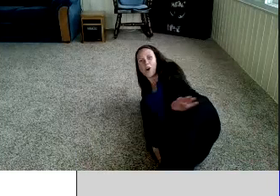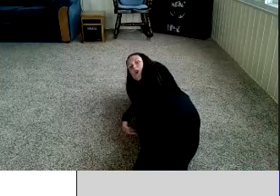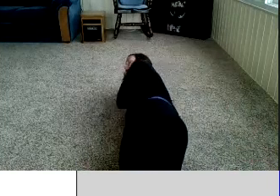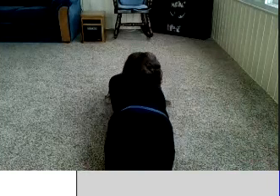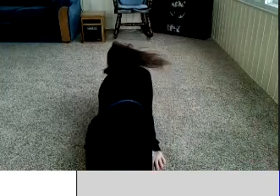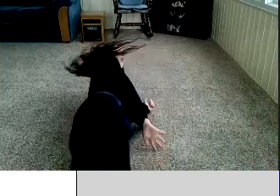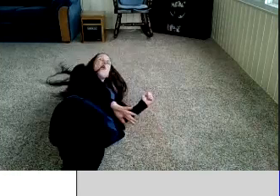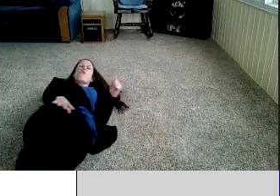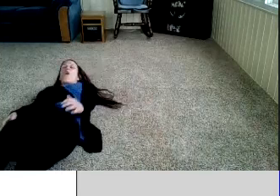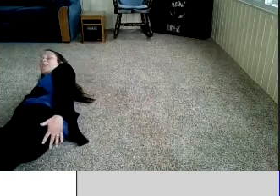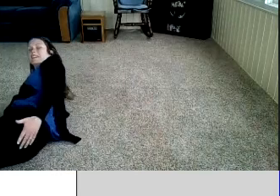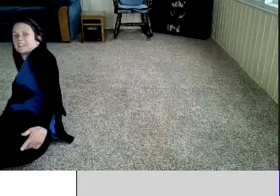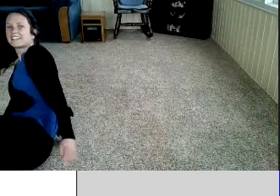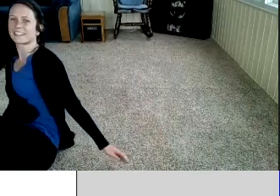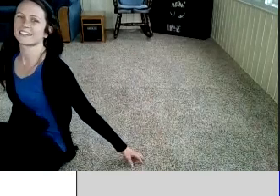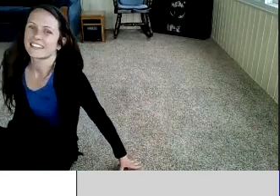this.